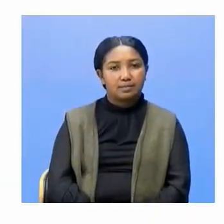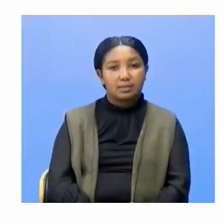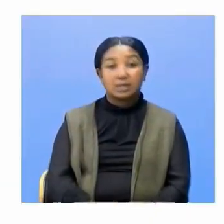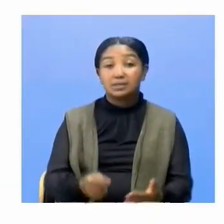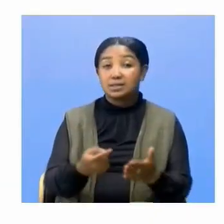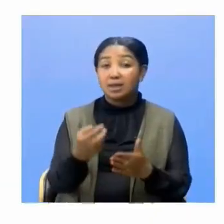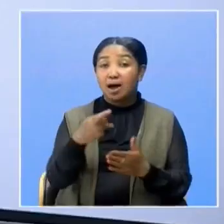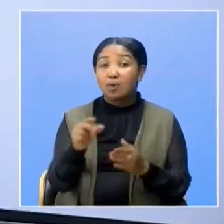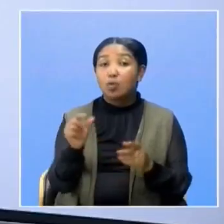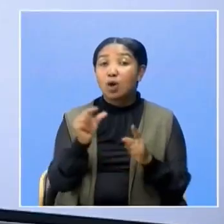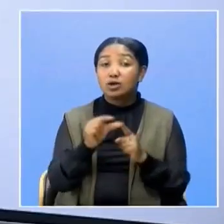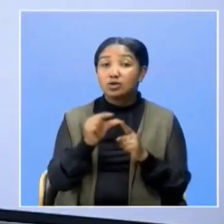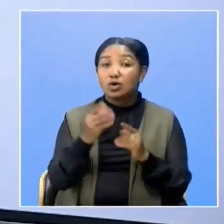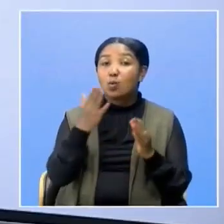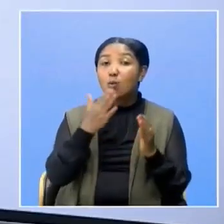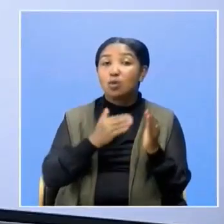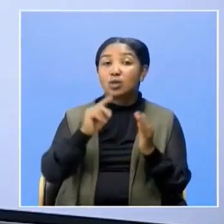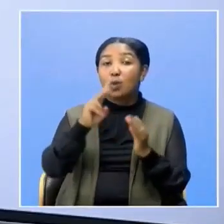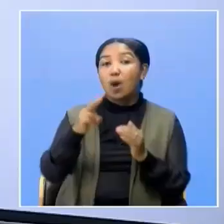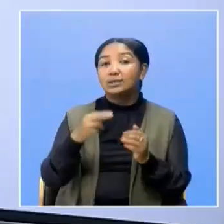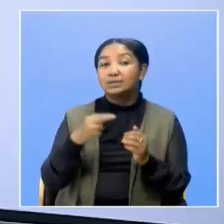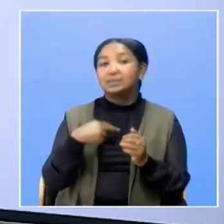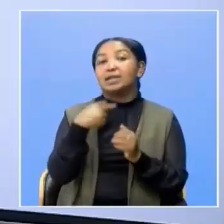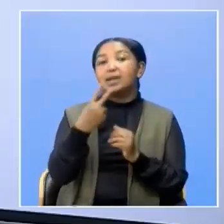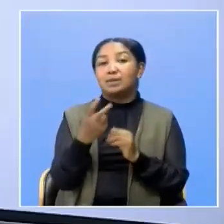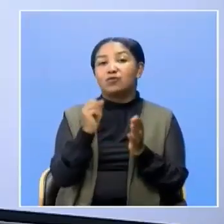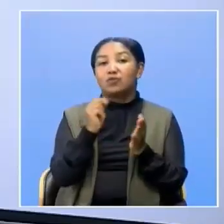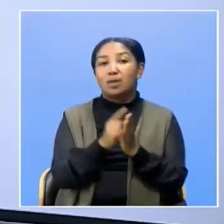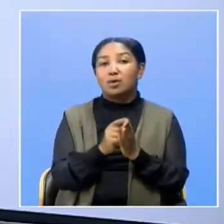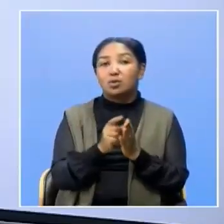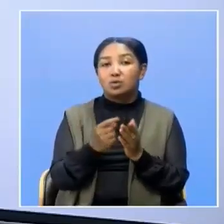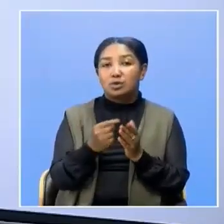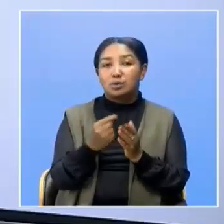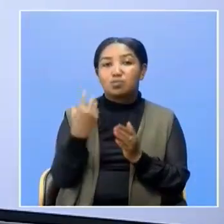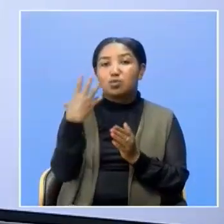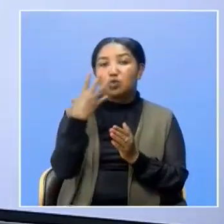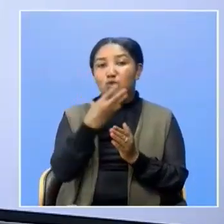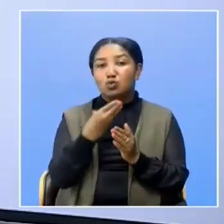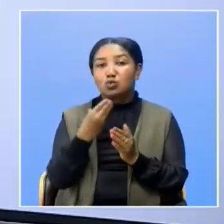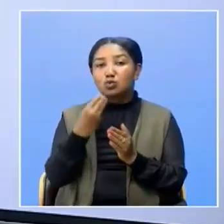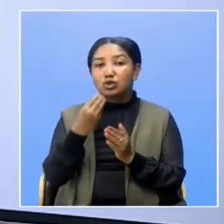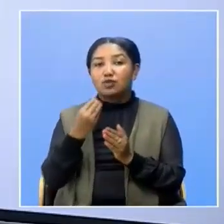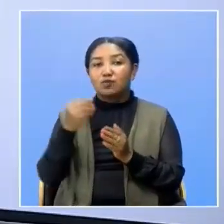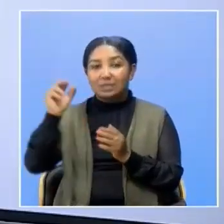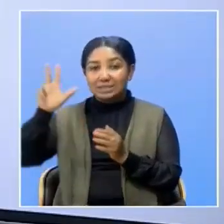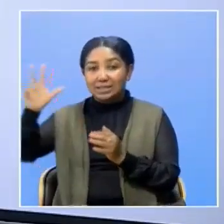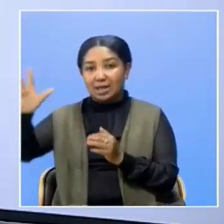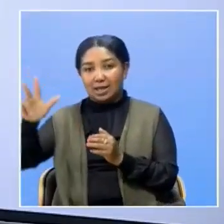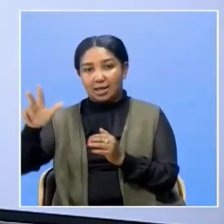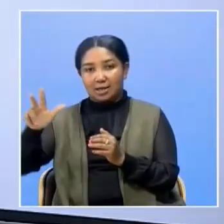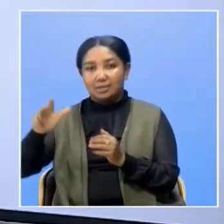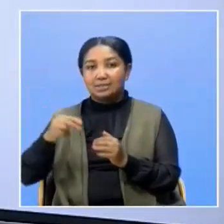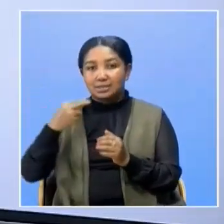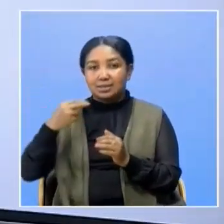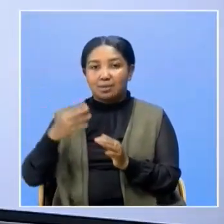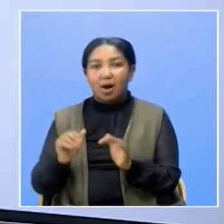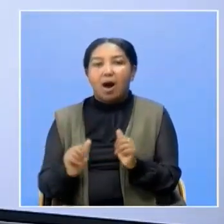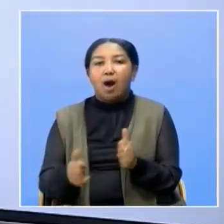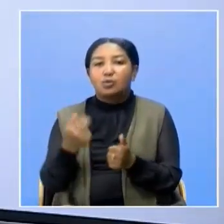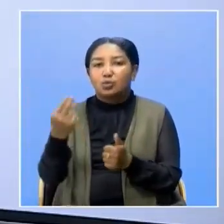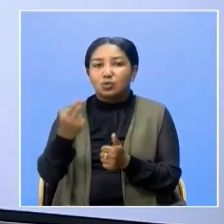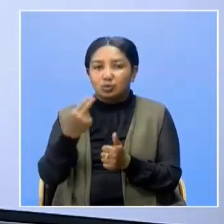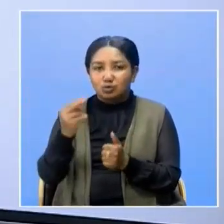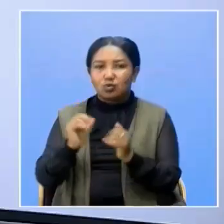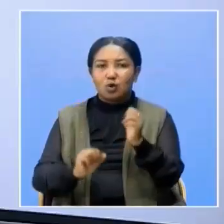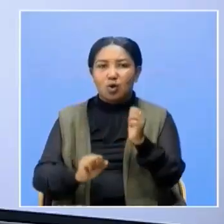These are words with more than 1 syllable. For example, when it comes to beautiful, it has got 3 syllables. So, how do you use